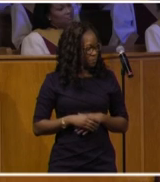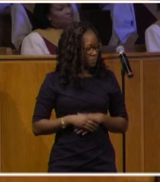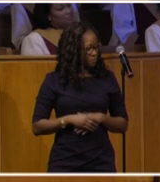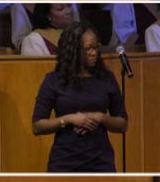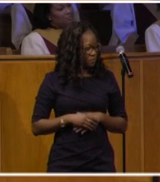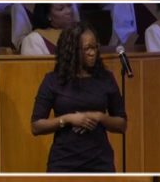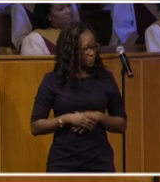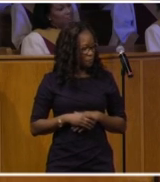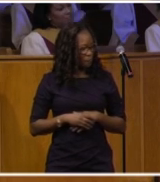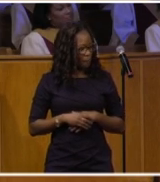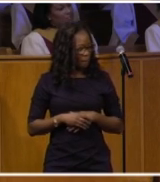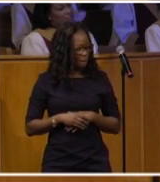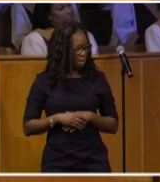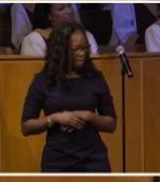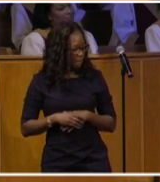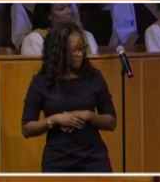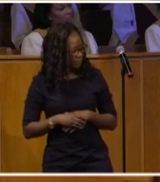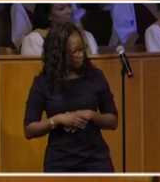It is